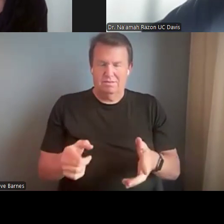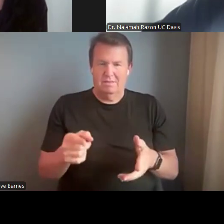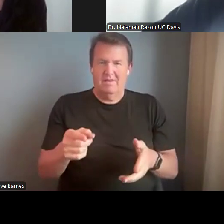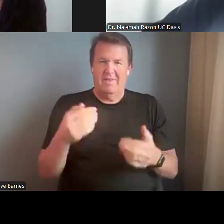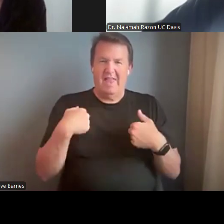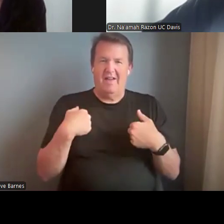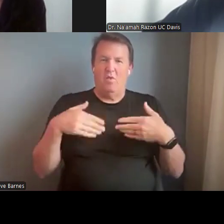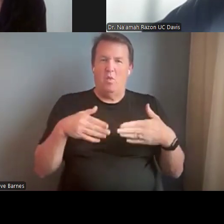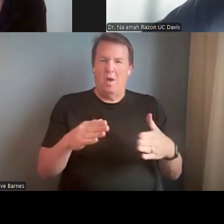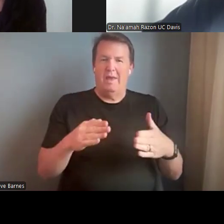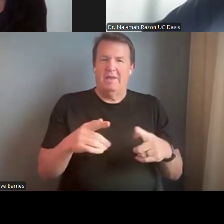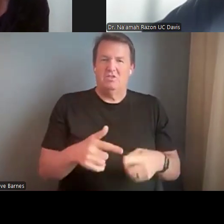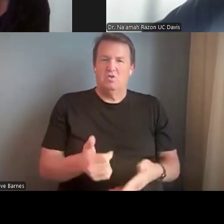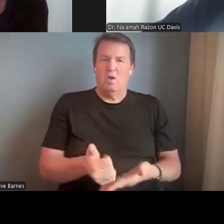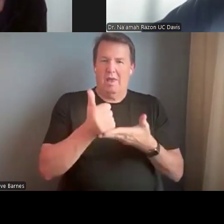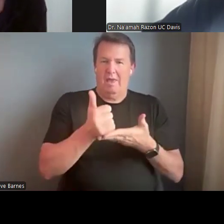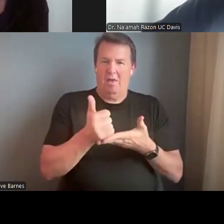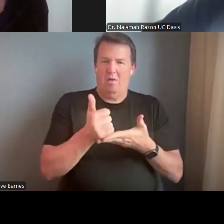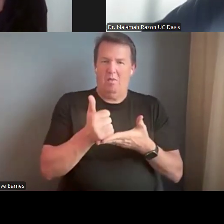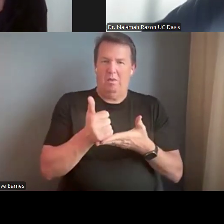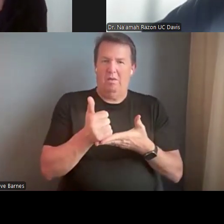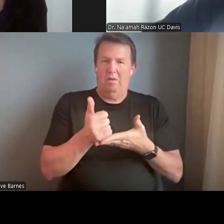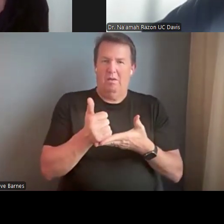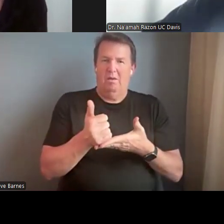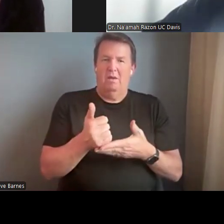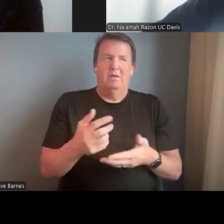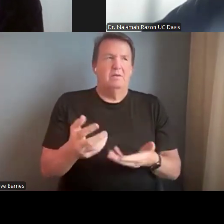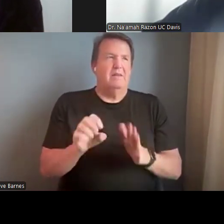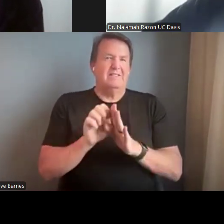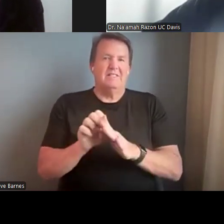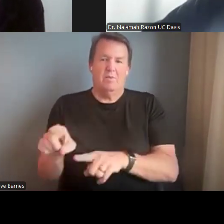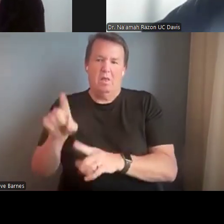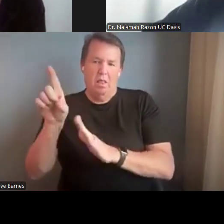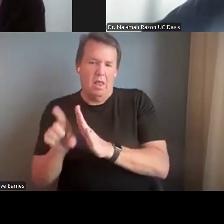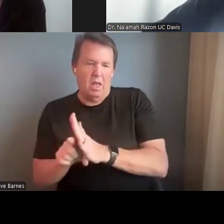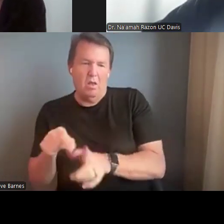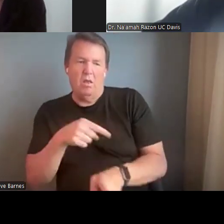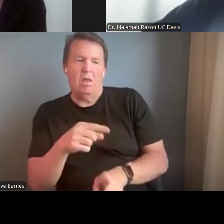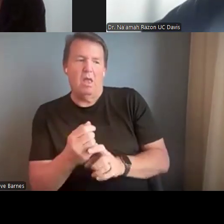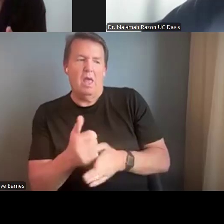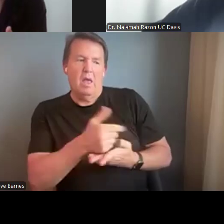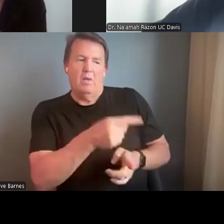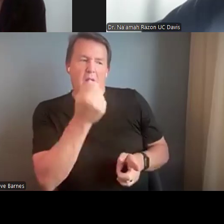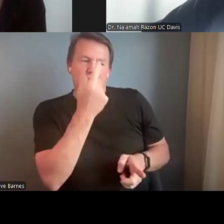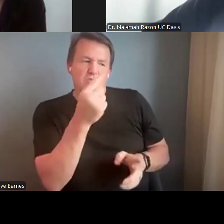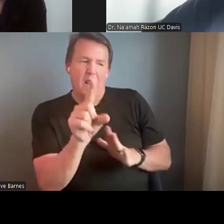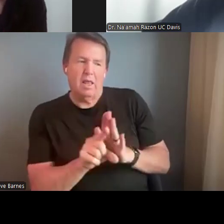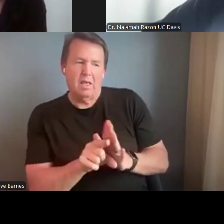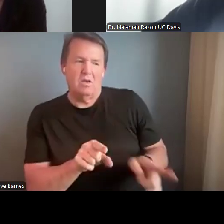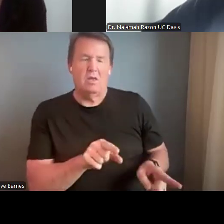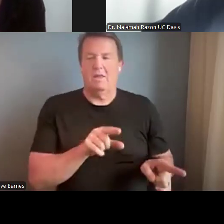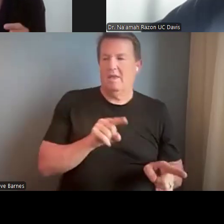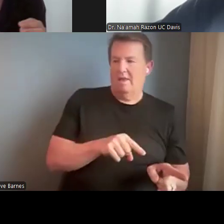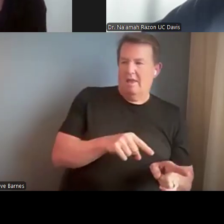help clinicians understand the legal issues and the legal folks understand the issues around dementia and capacity and caregiving. And